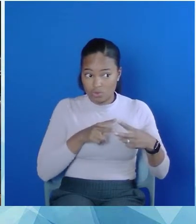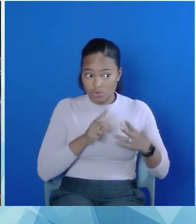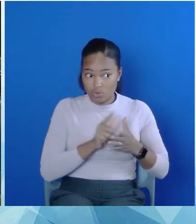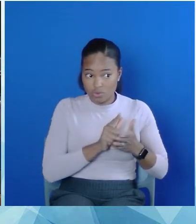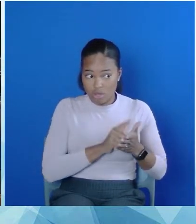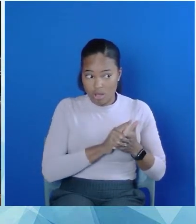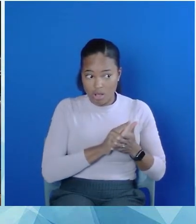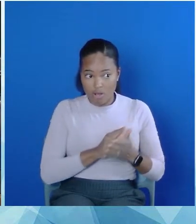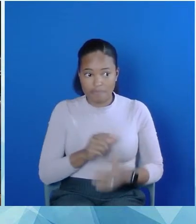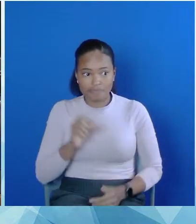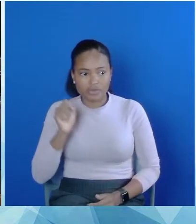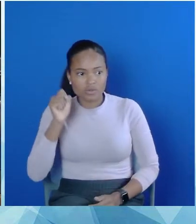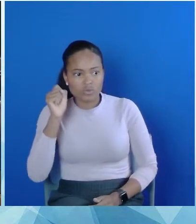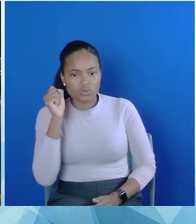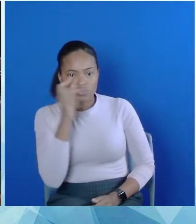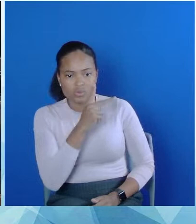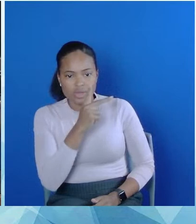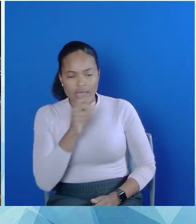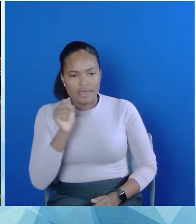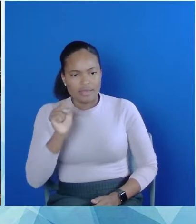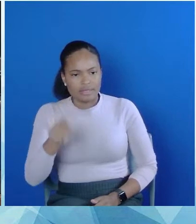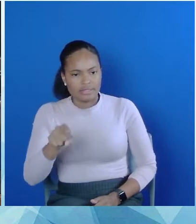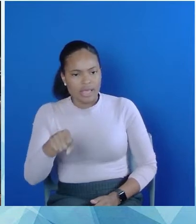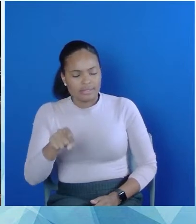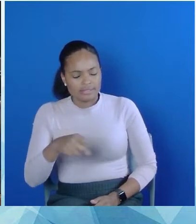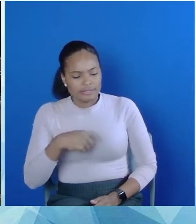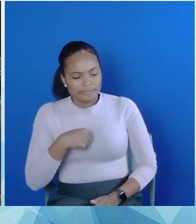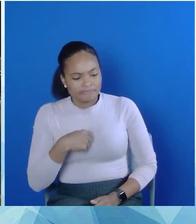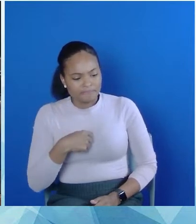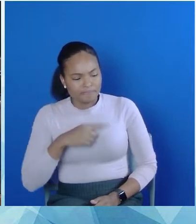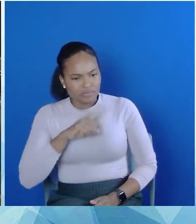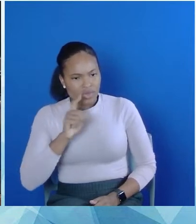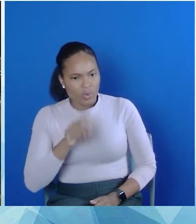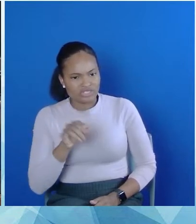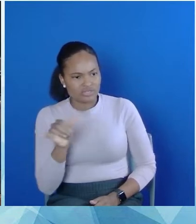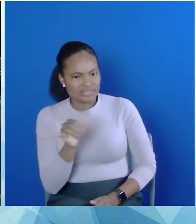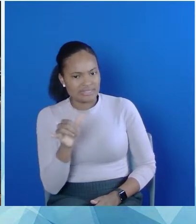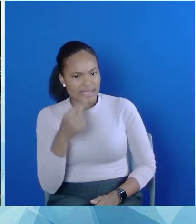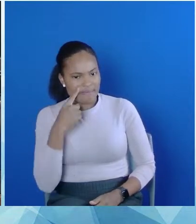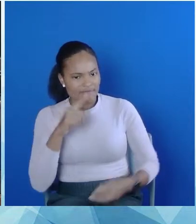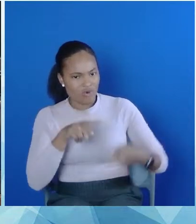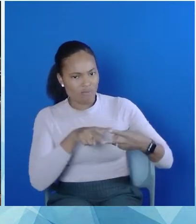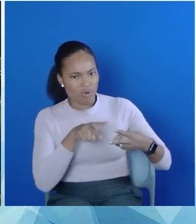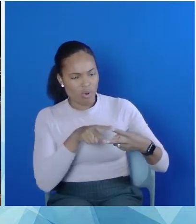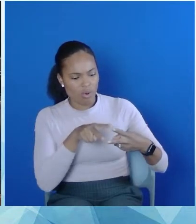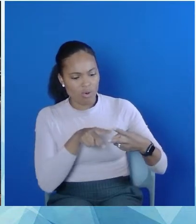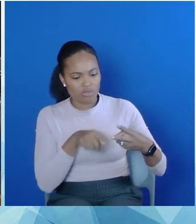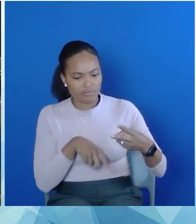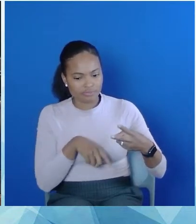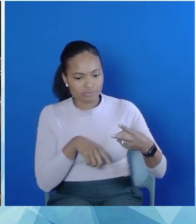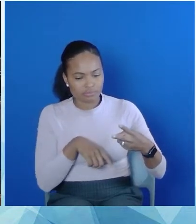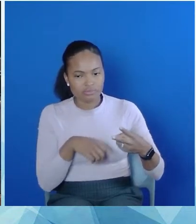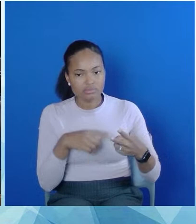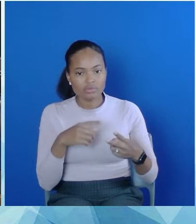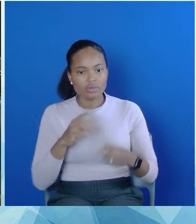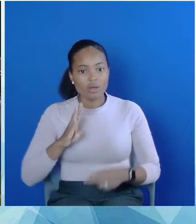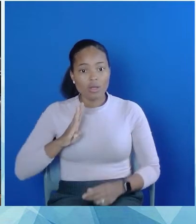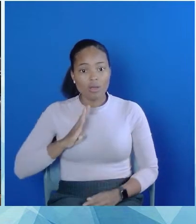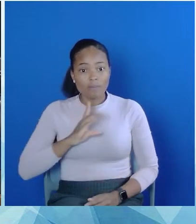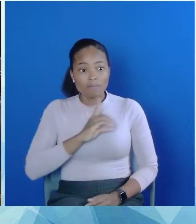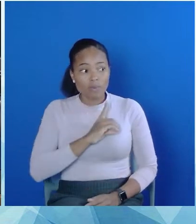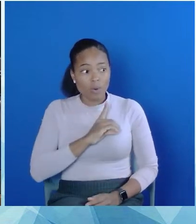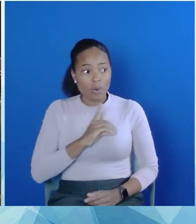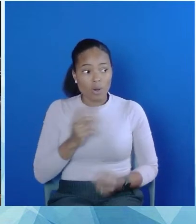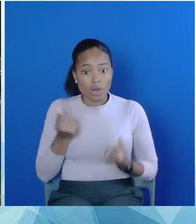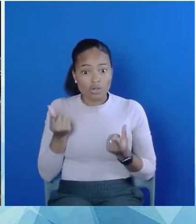Maria, my question is the same for both of them. What can the board do? What